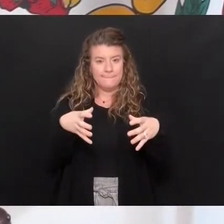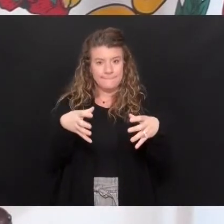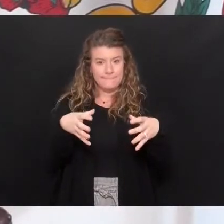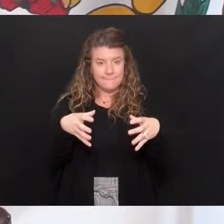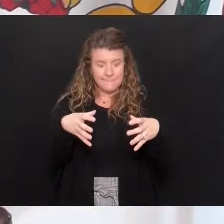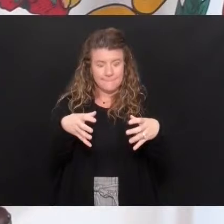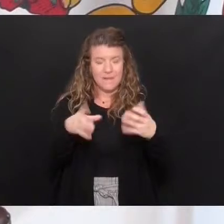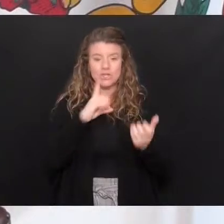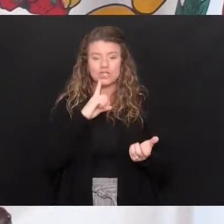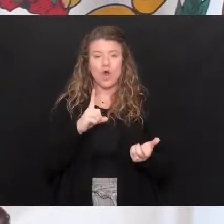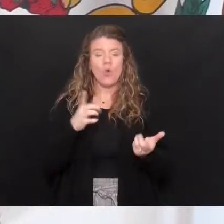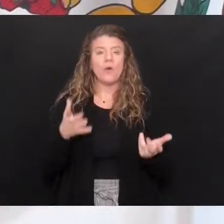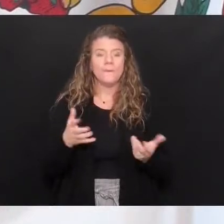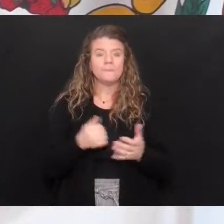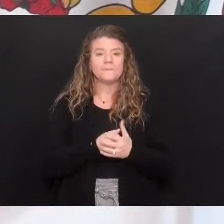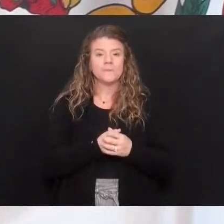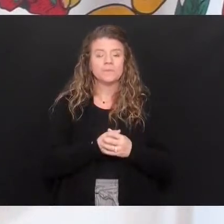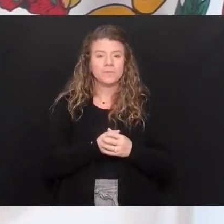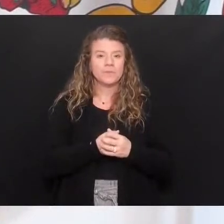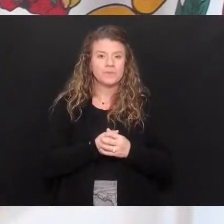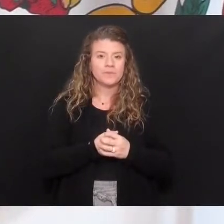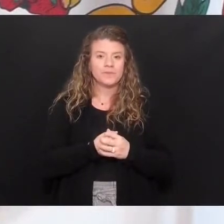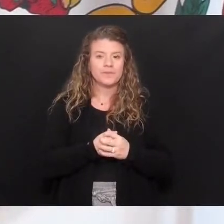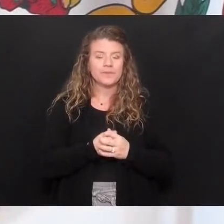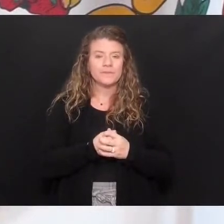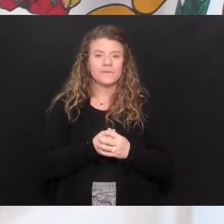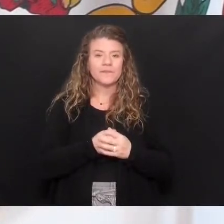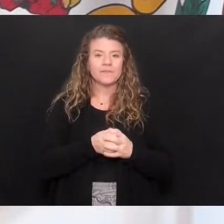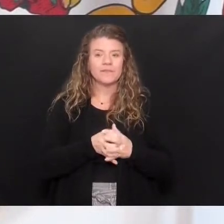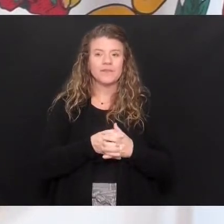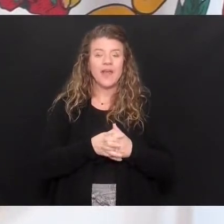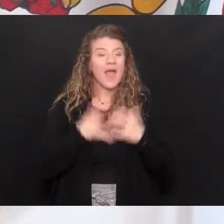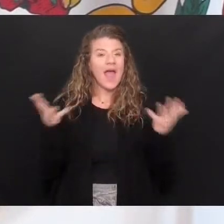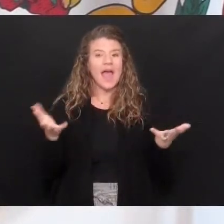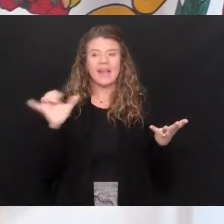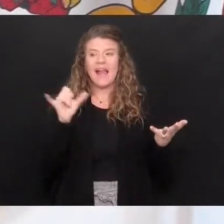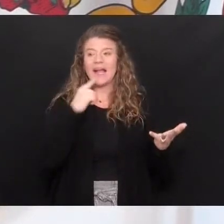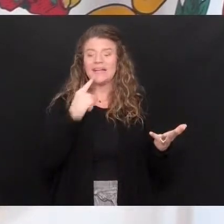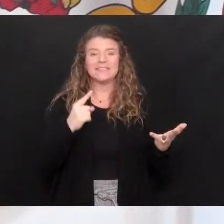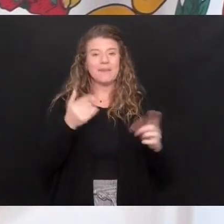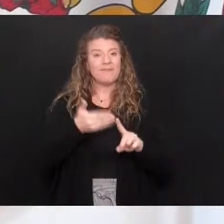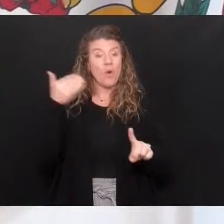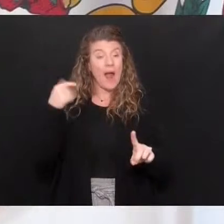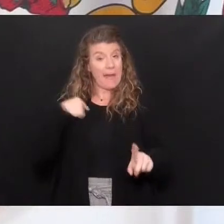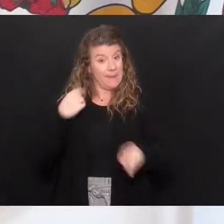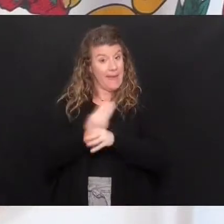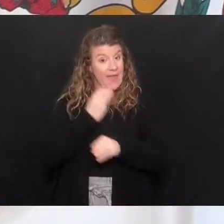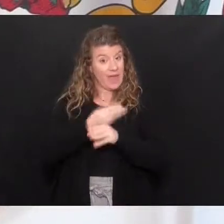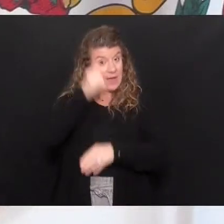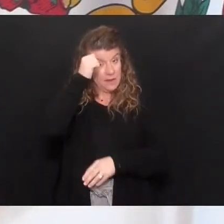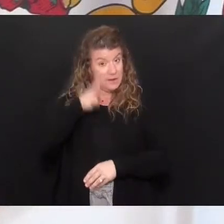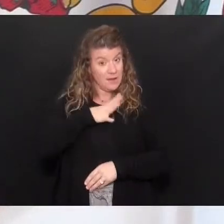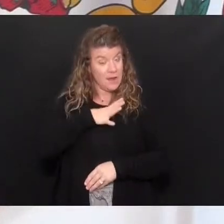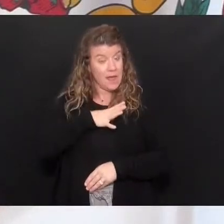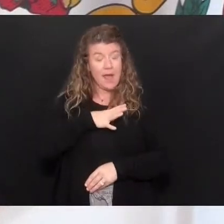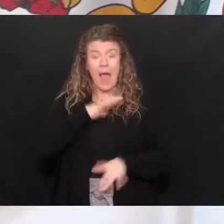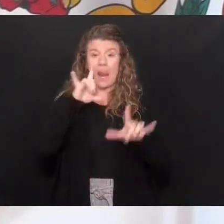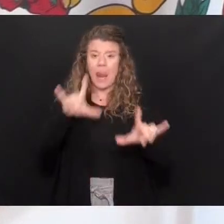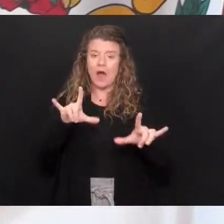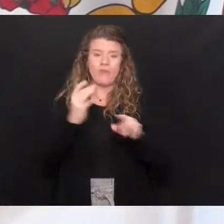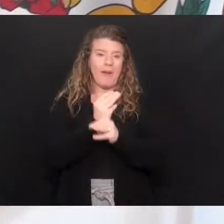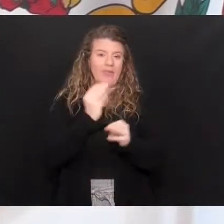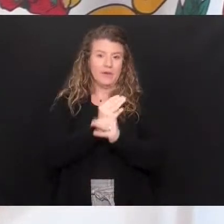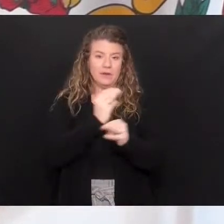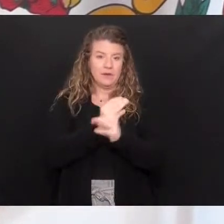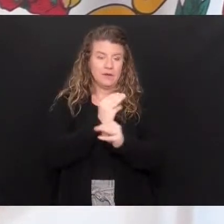so, you know, I just you know, like I said before, I'm a math guy. I love the math and everything else. I'm